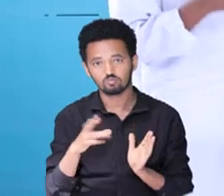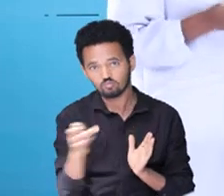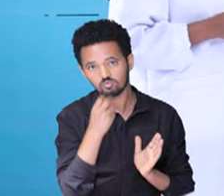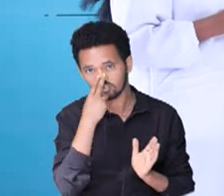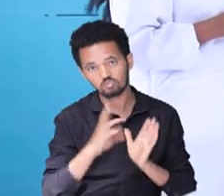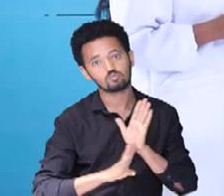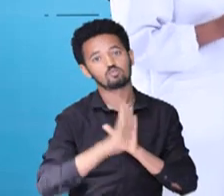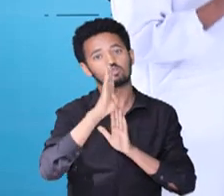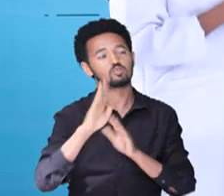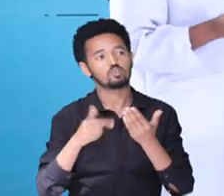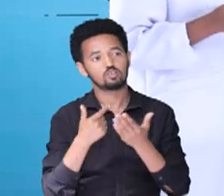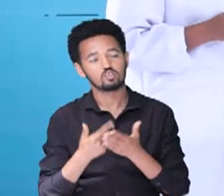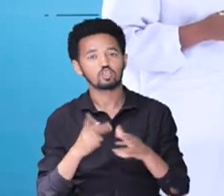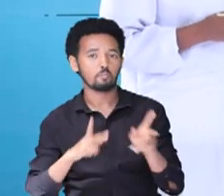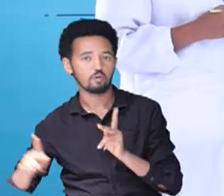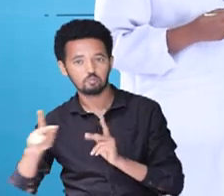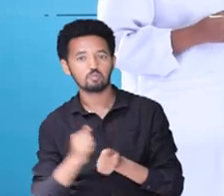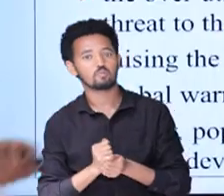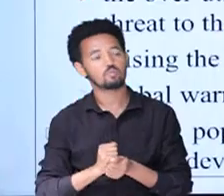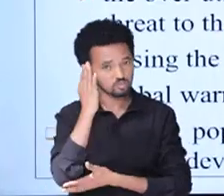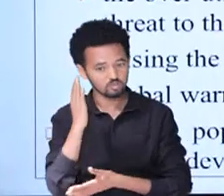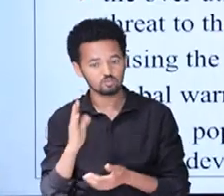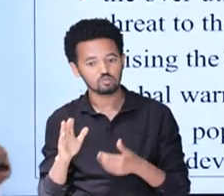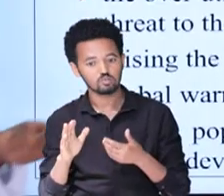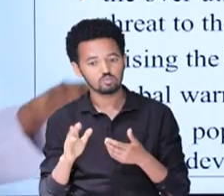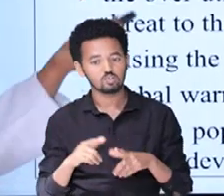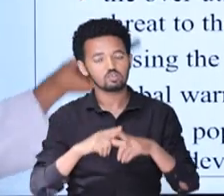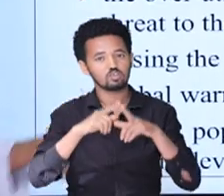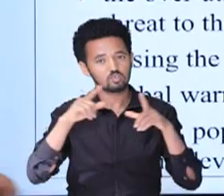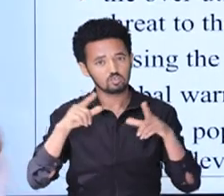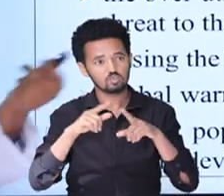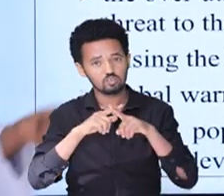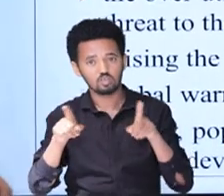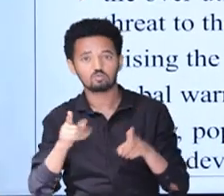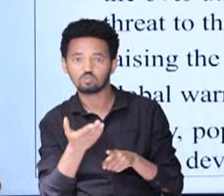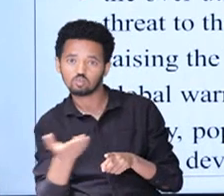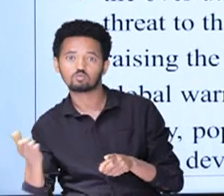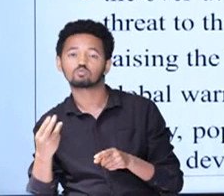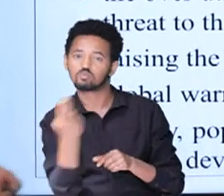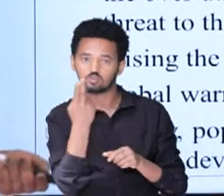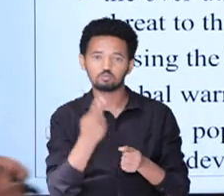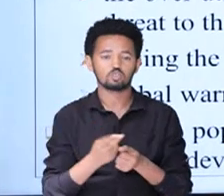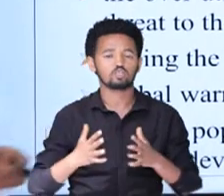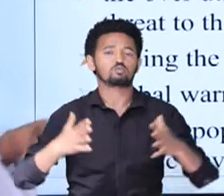growth. Why? It is people deforest forests, different things, for example, to